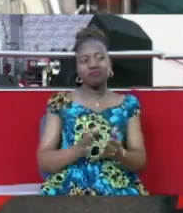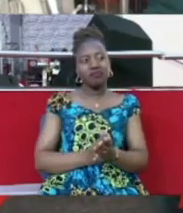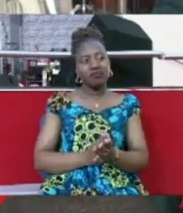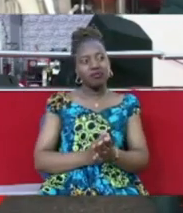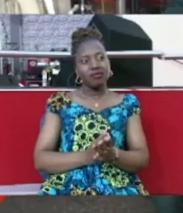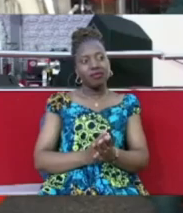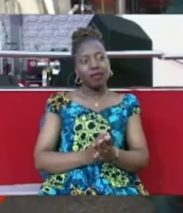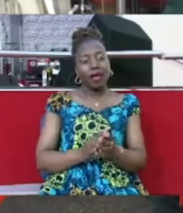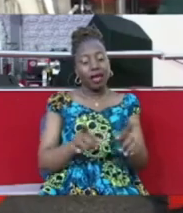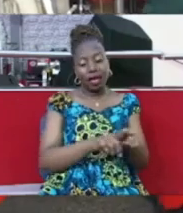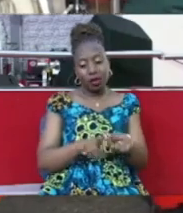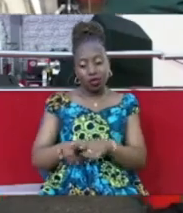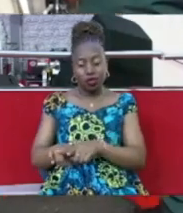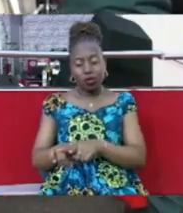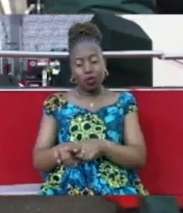as I get out of your way,